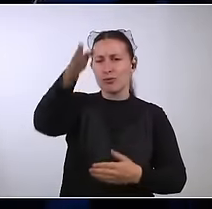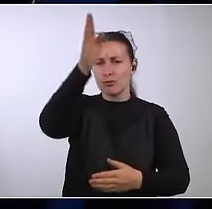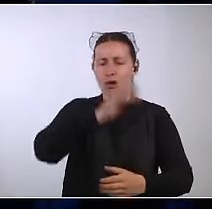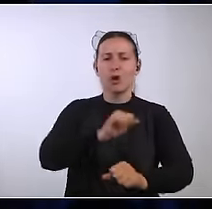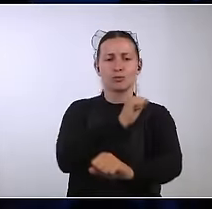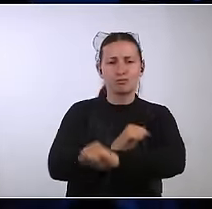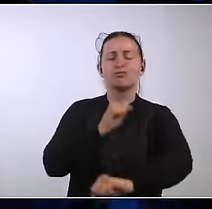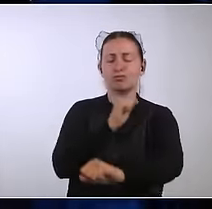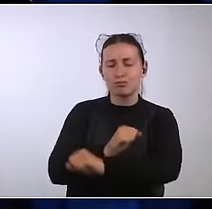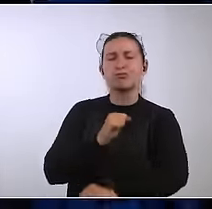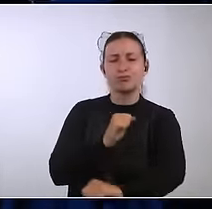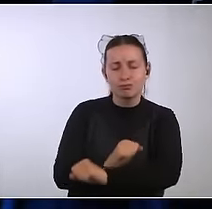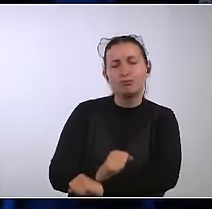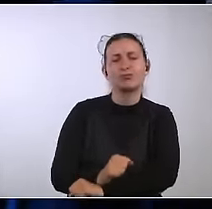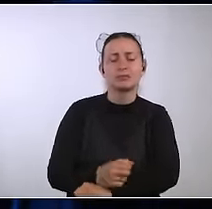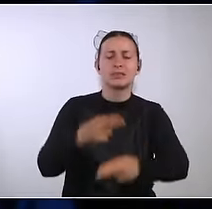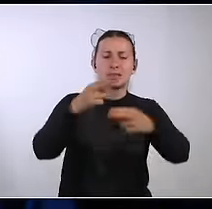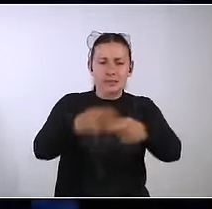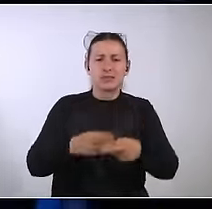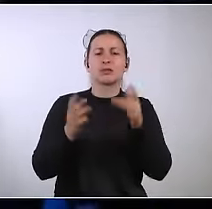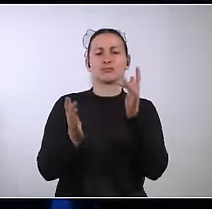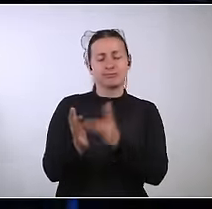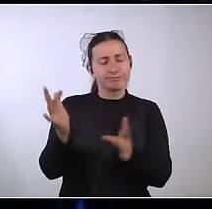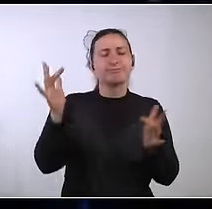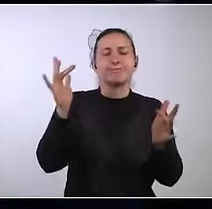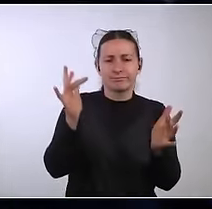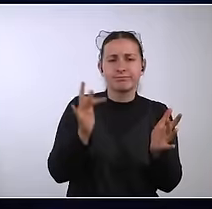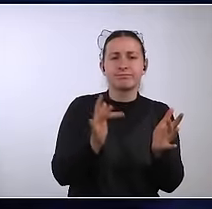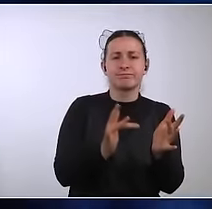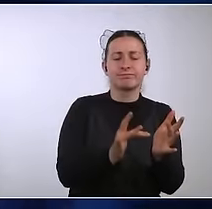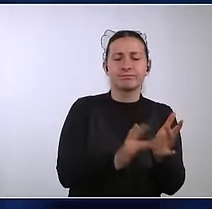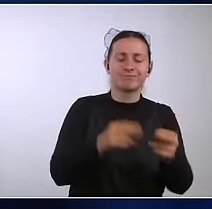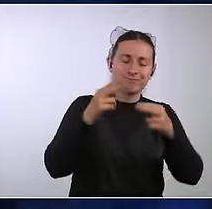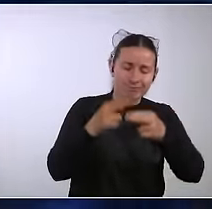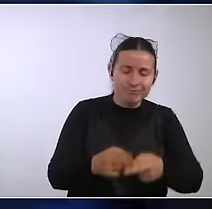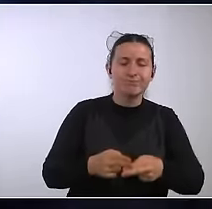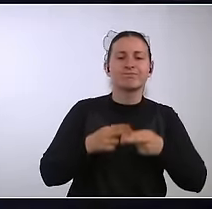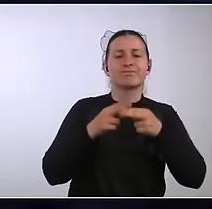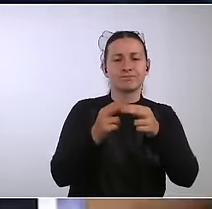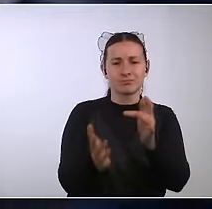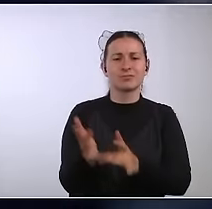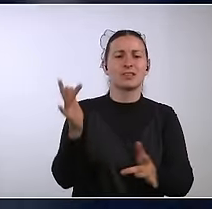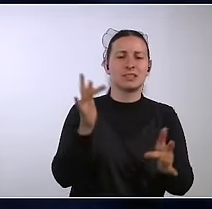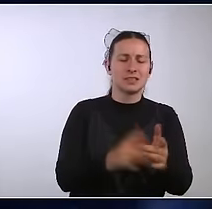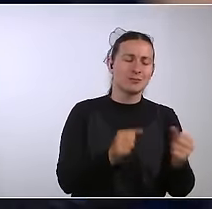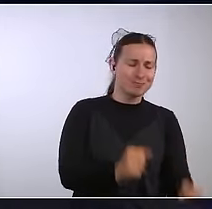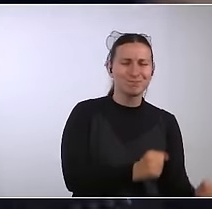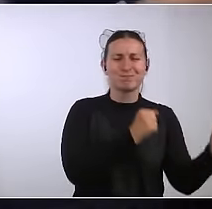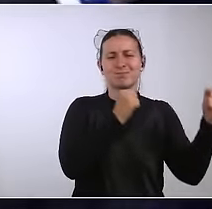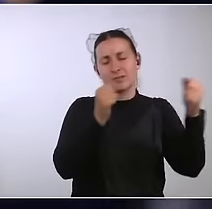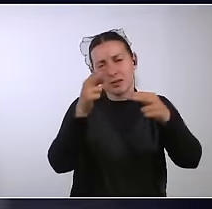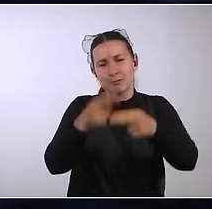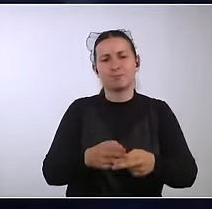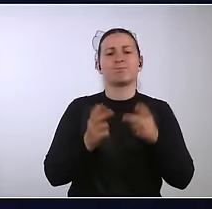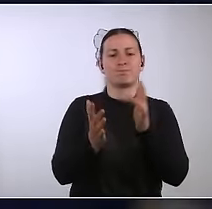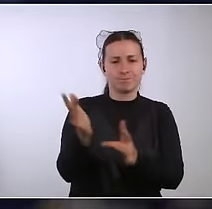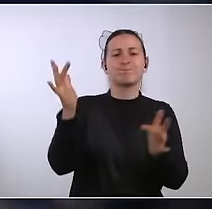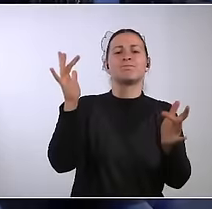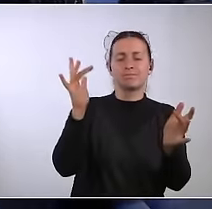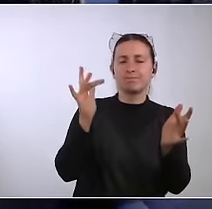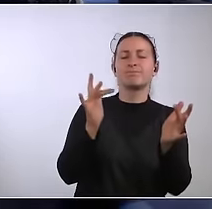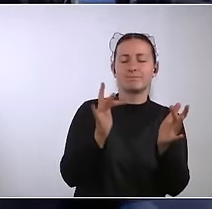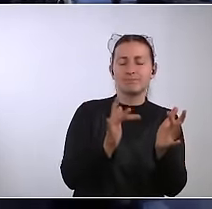last hour. In the name of Jesus, en el nombre poderoso de Jesús.